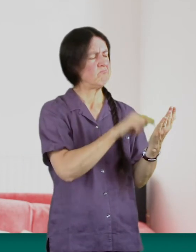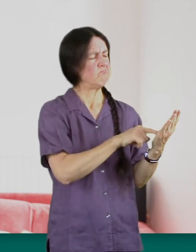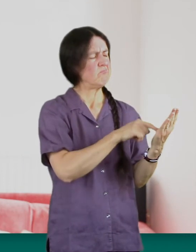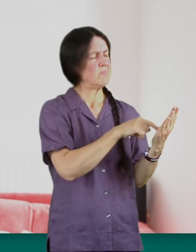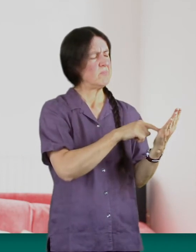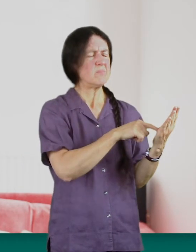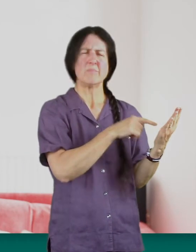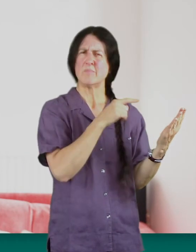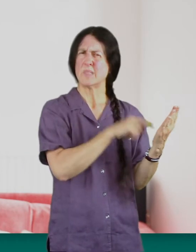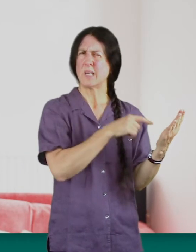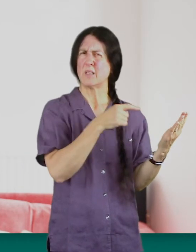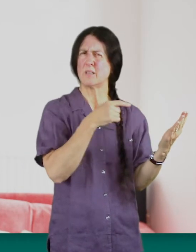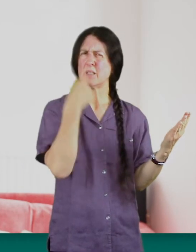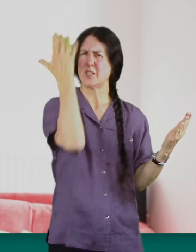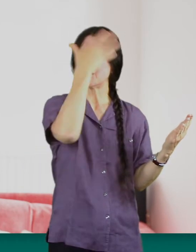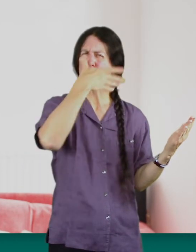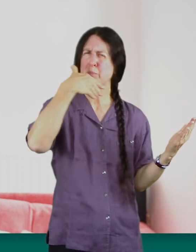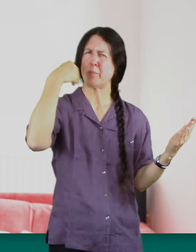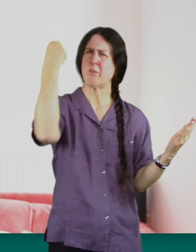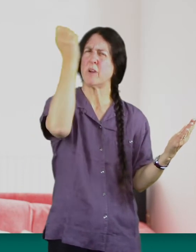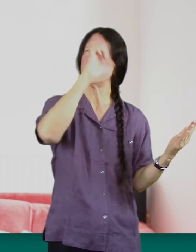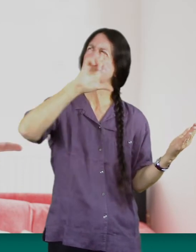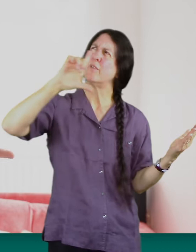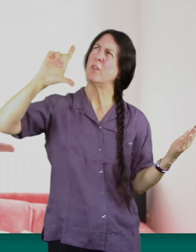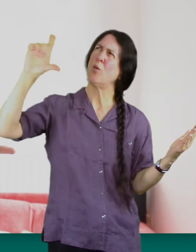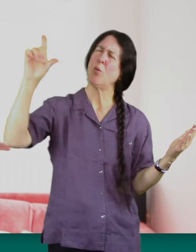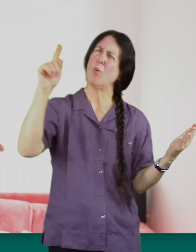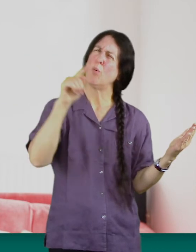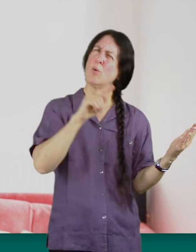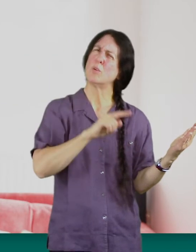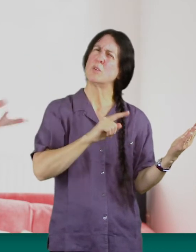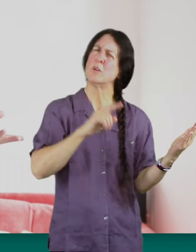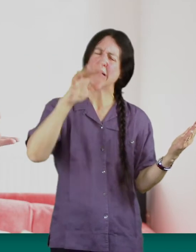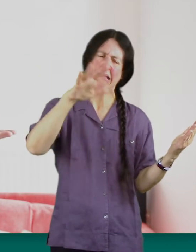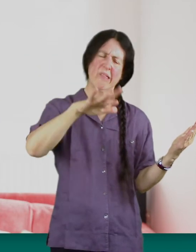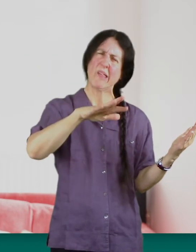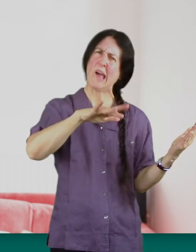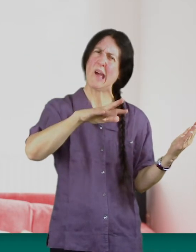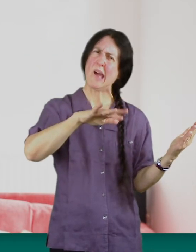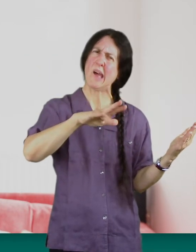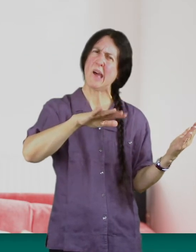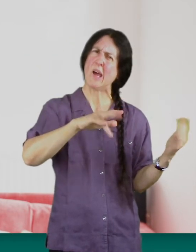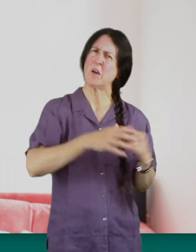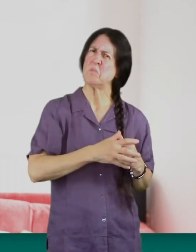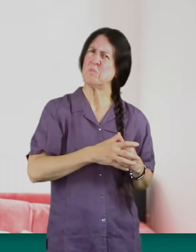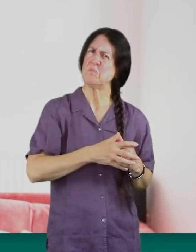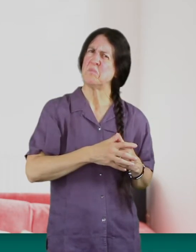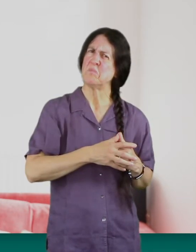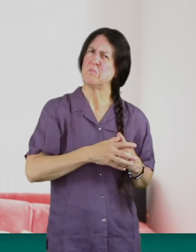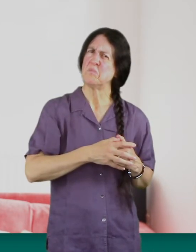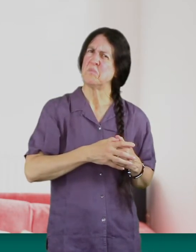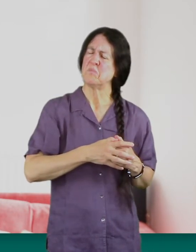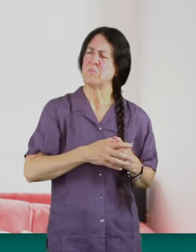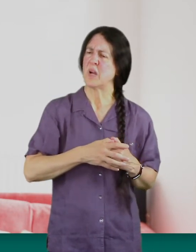Lord. And there's one little bit at the end where we hear Samson talking directly to God. He moans and God gives him a